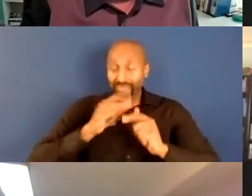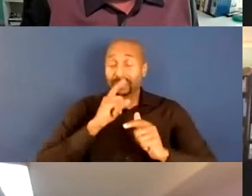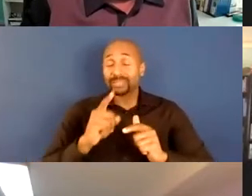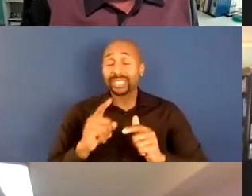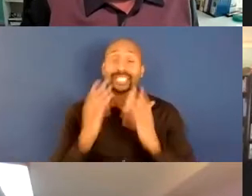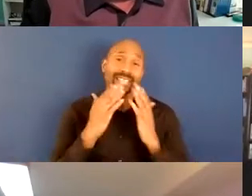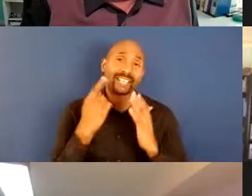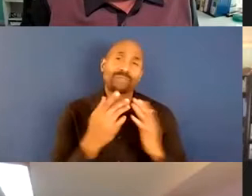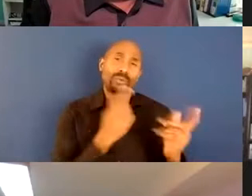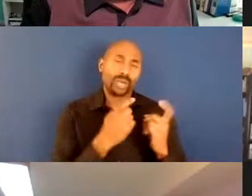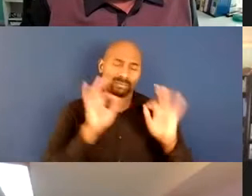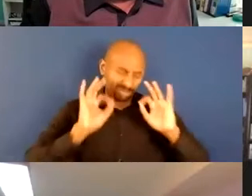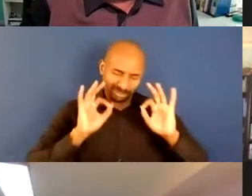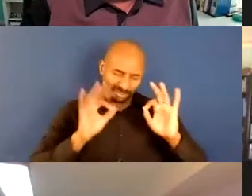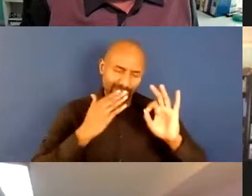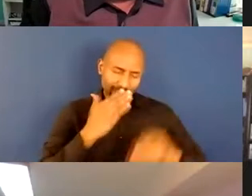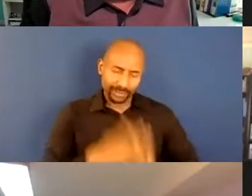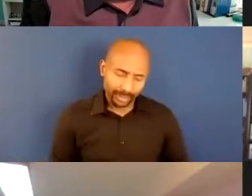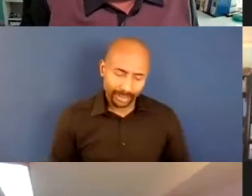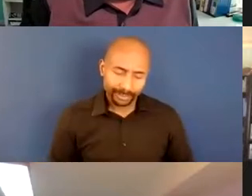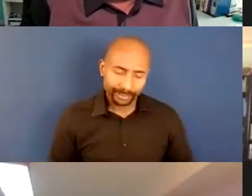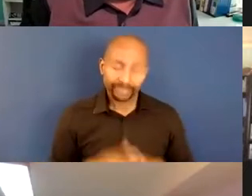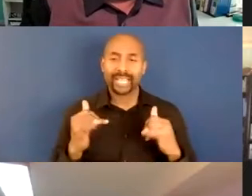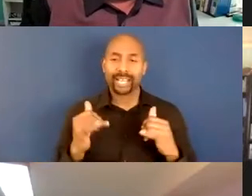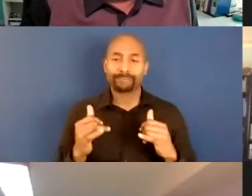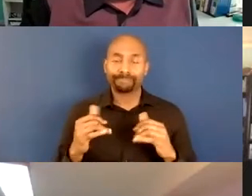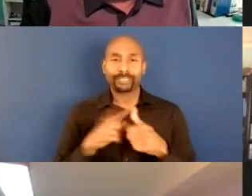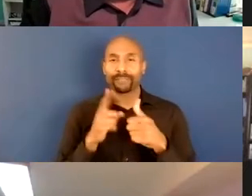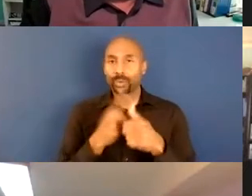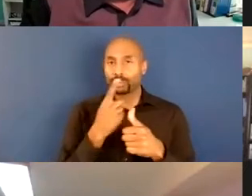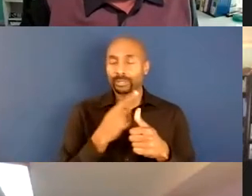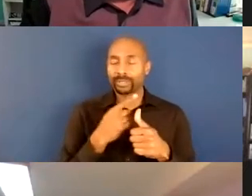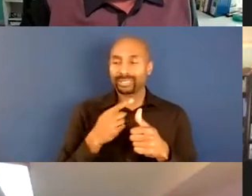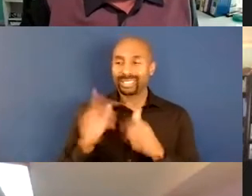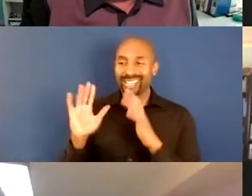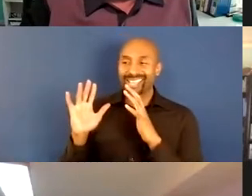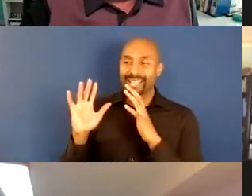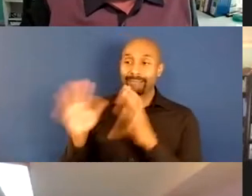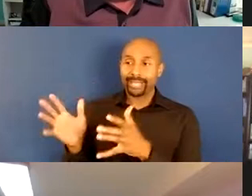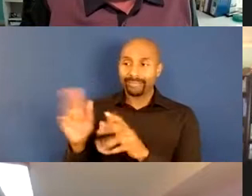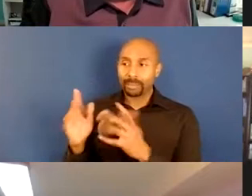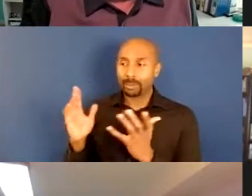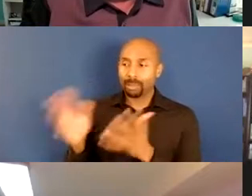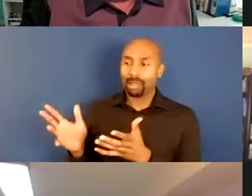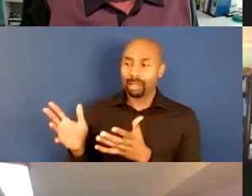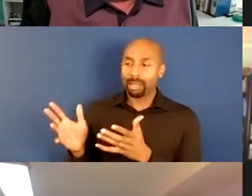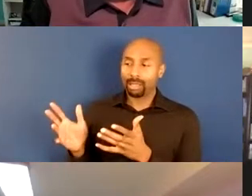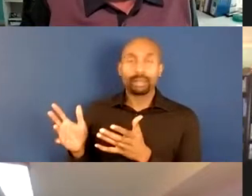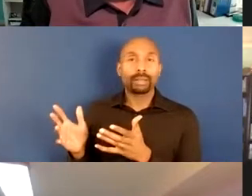the questions. Leaving people alone. Not everybody wants to be left alone.